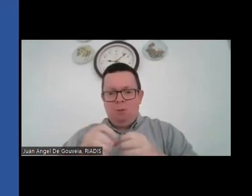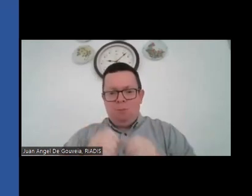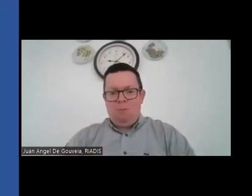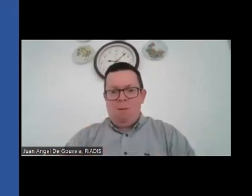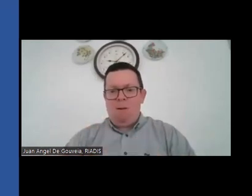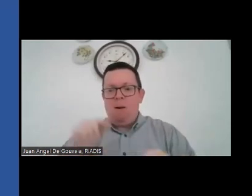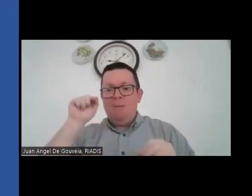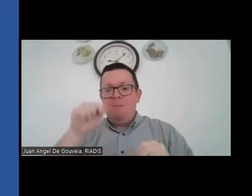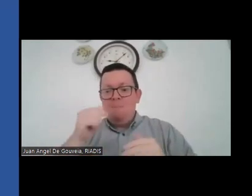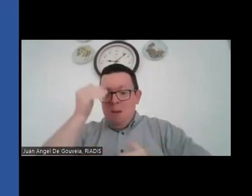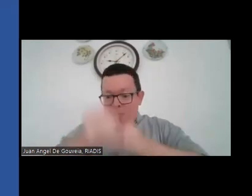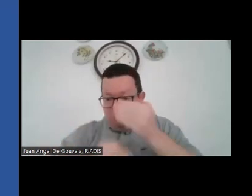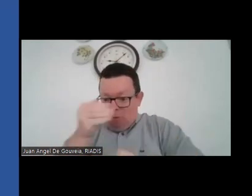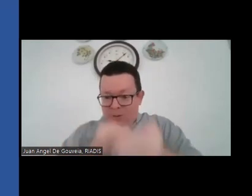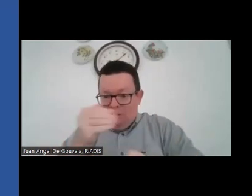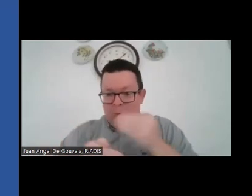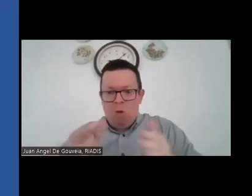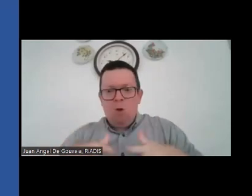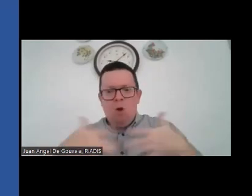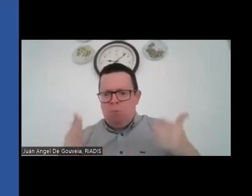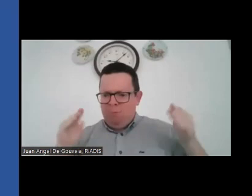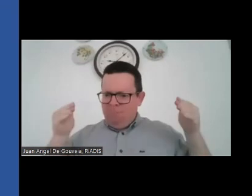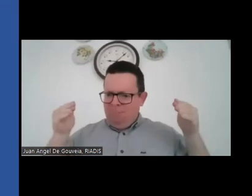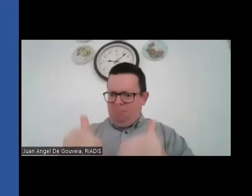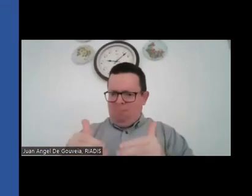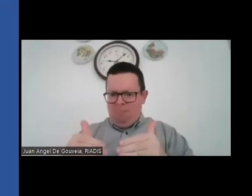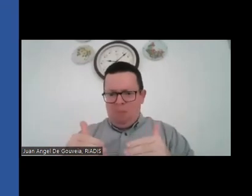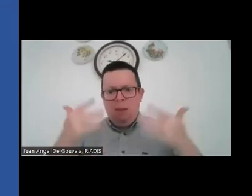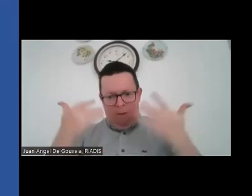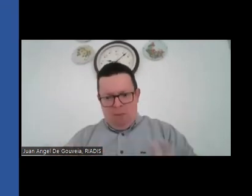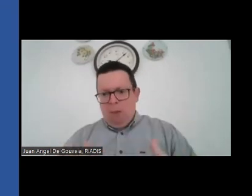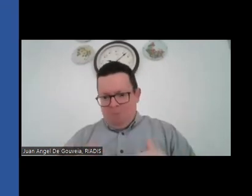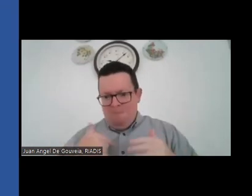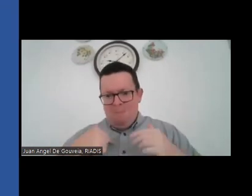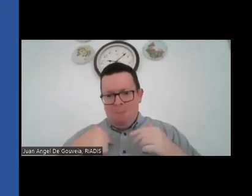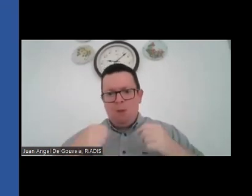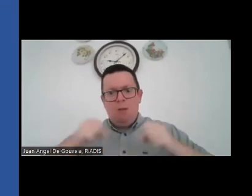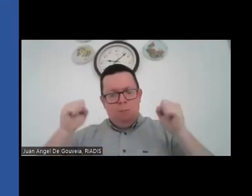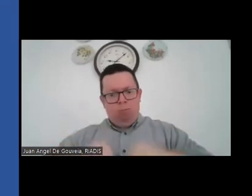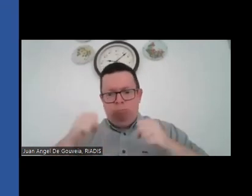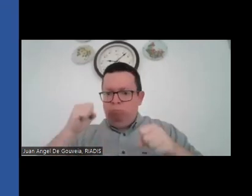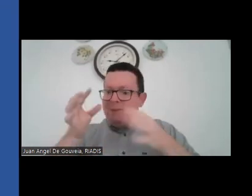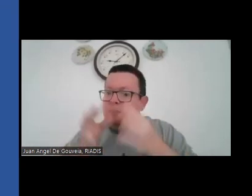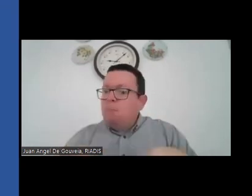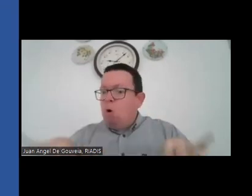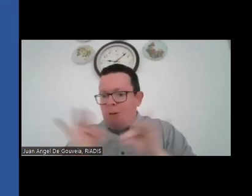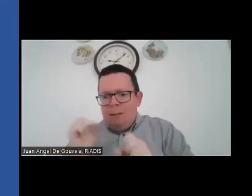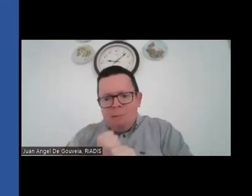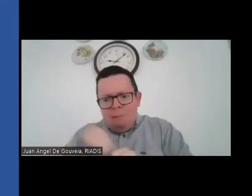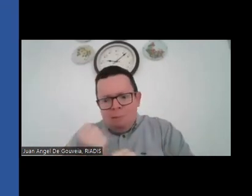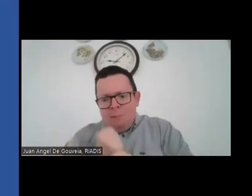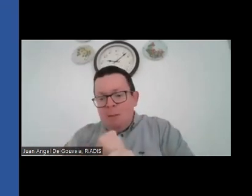which its methodology was developed is of great relevance, since it constitutes